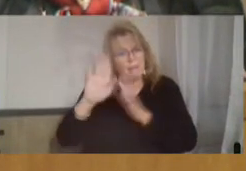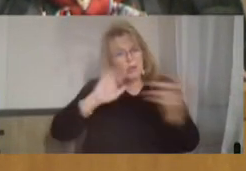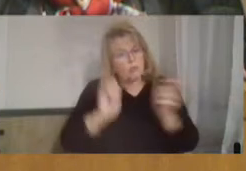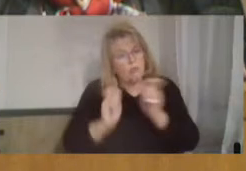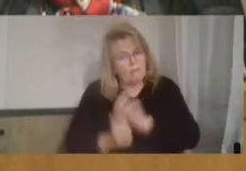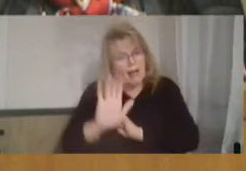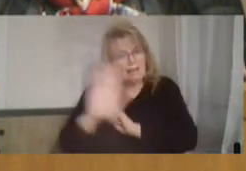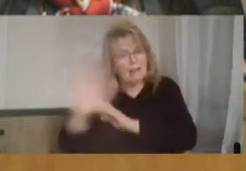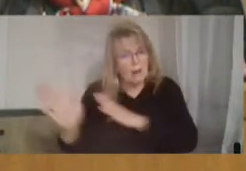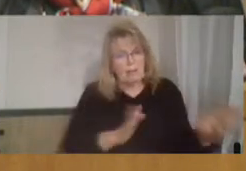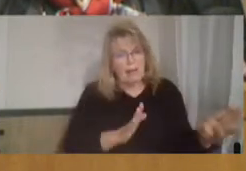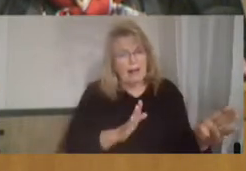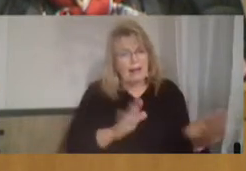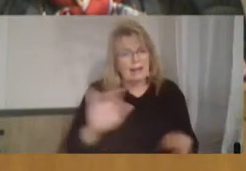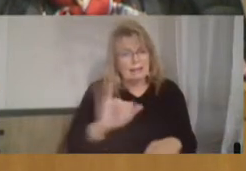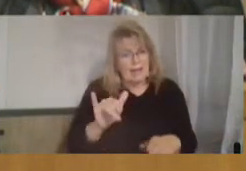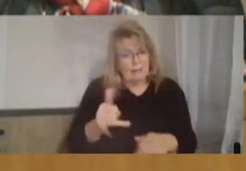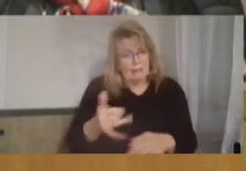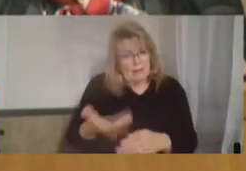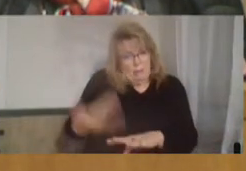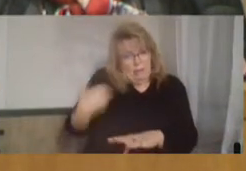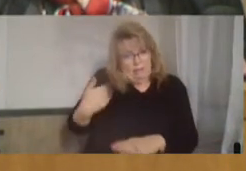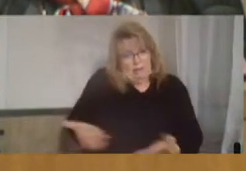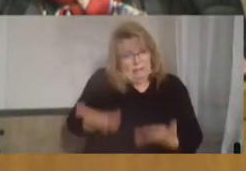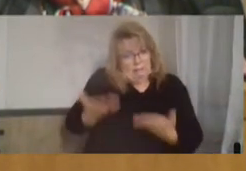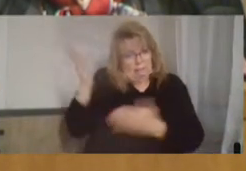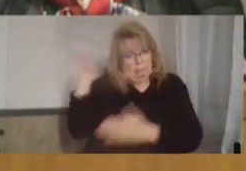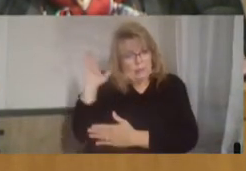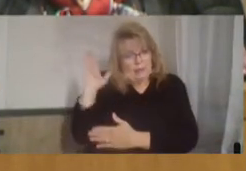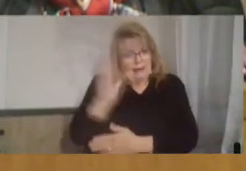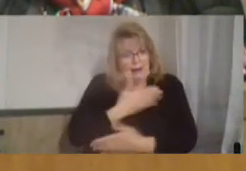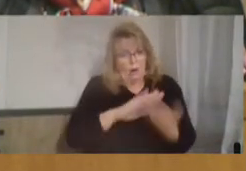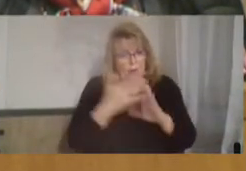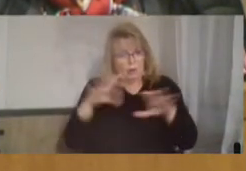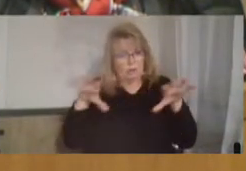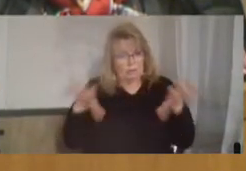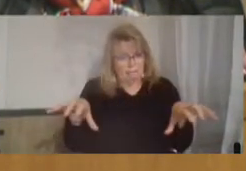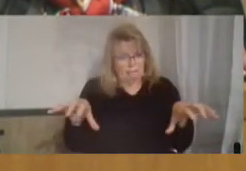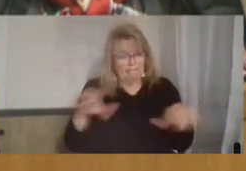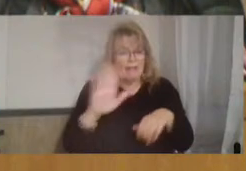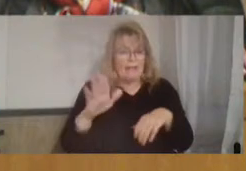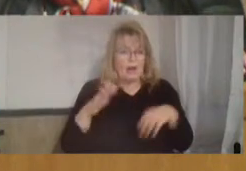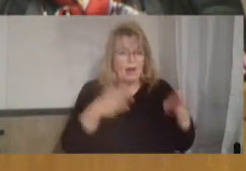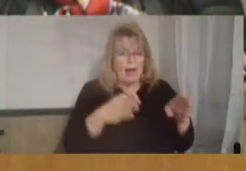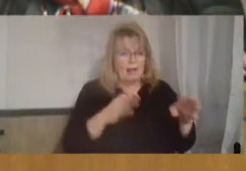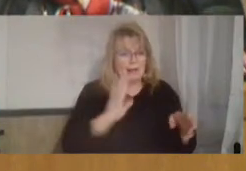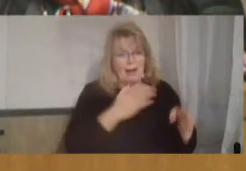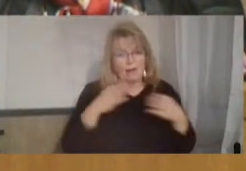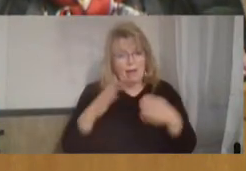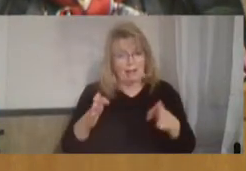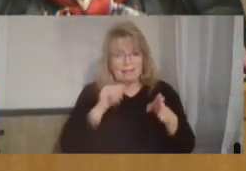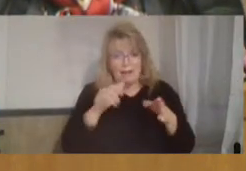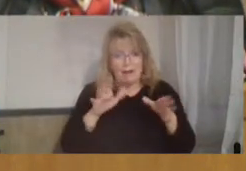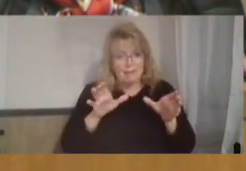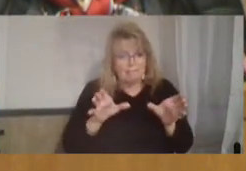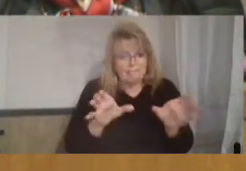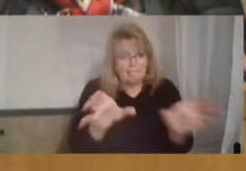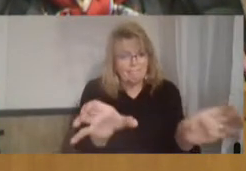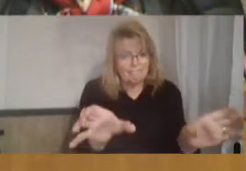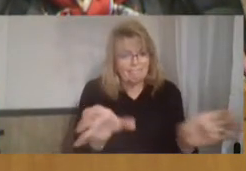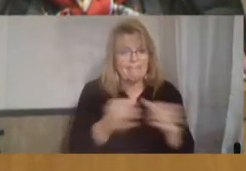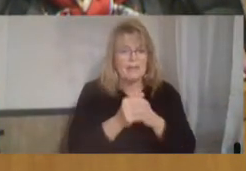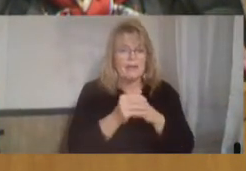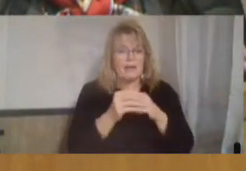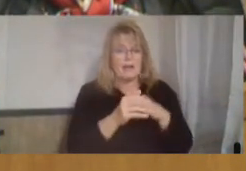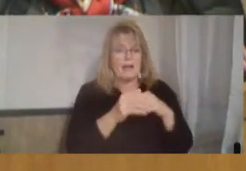it was previously presented to our communities, so that their alley and ours are not aligned and the risk to people and property